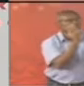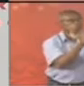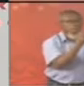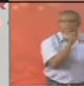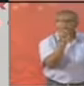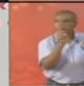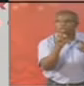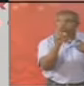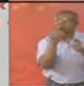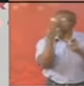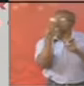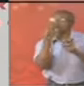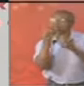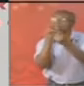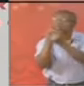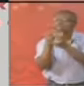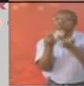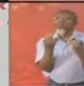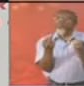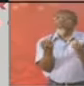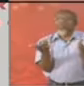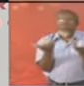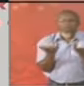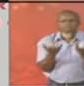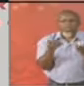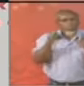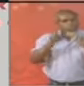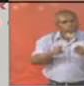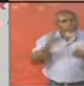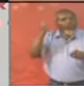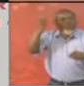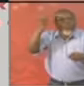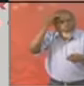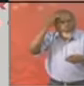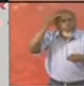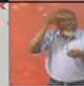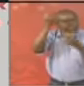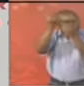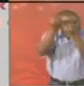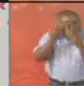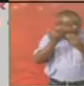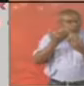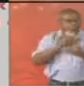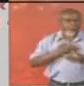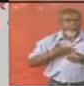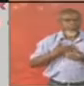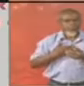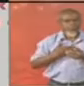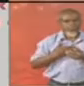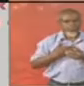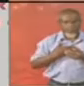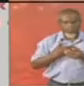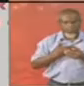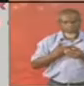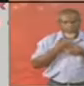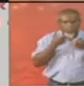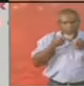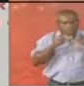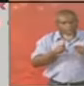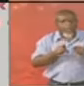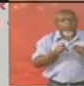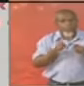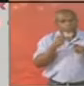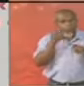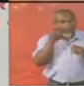have been doing in the 2 weeks prior, that then indicates that this particular activity, location, etc., may present a